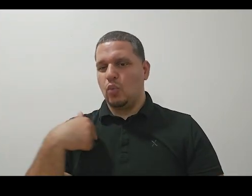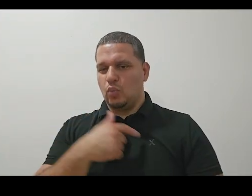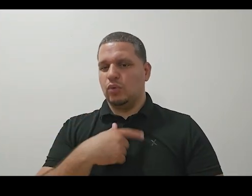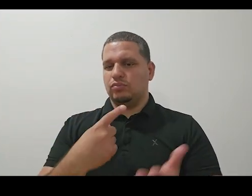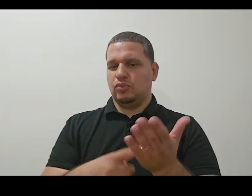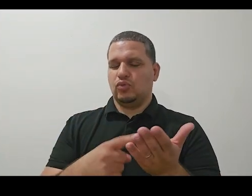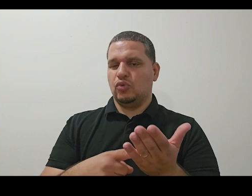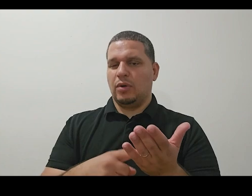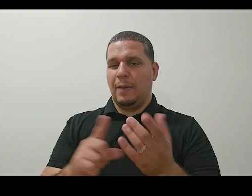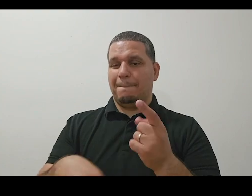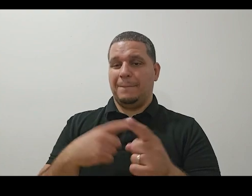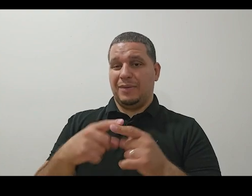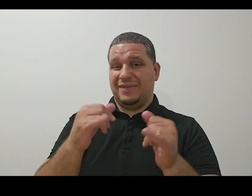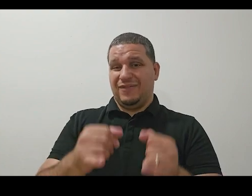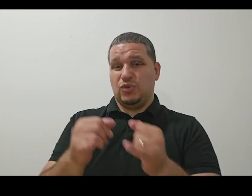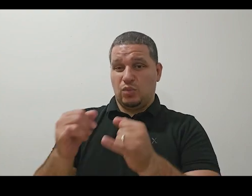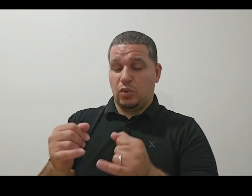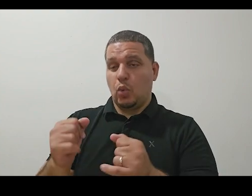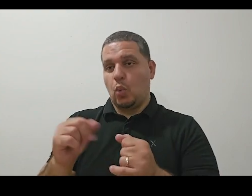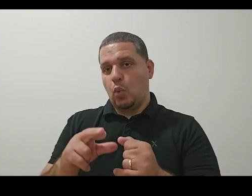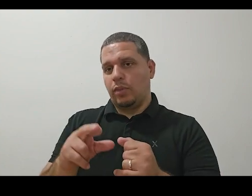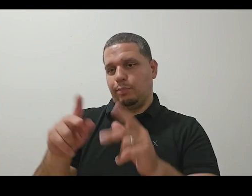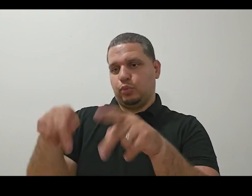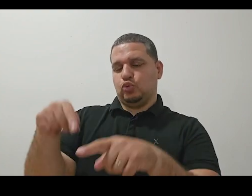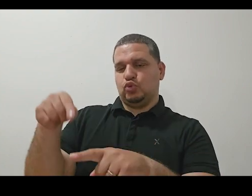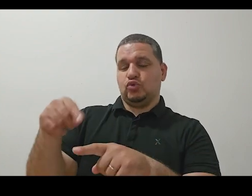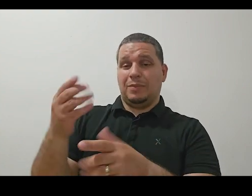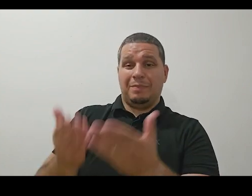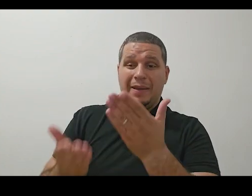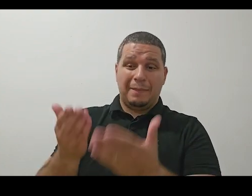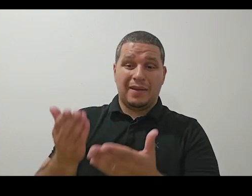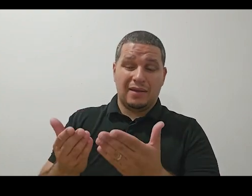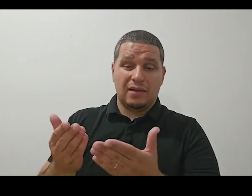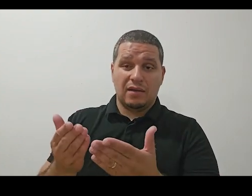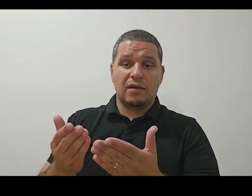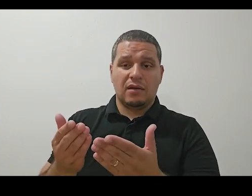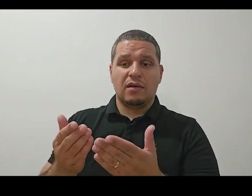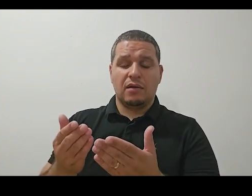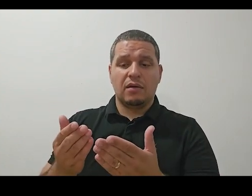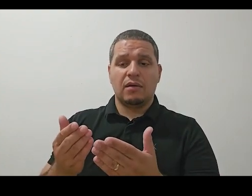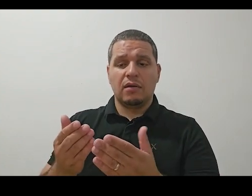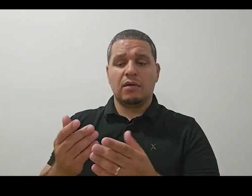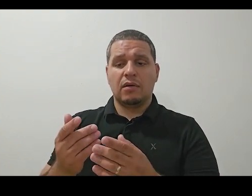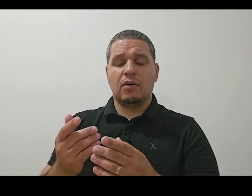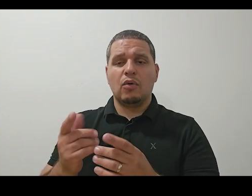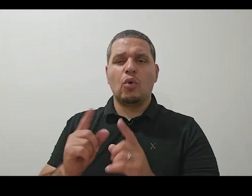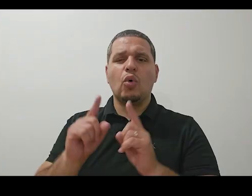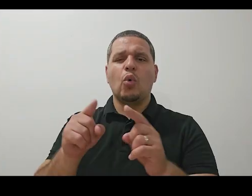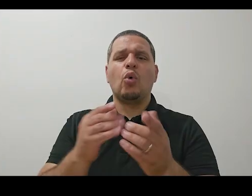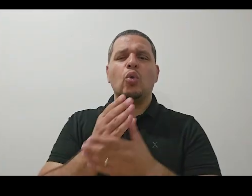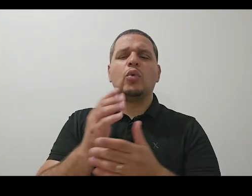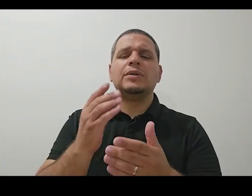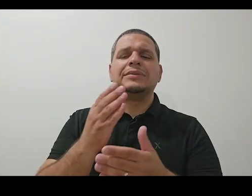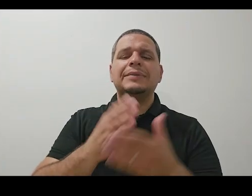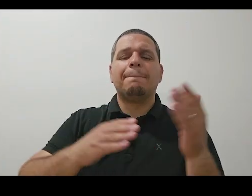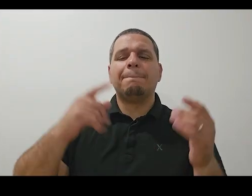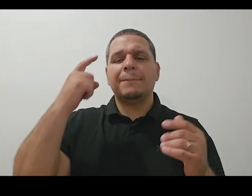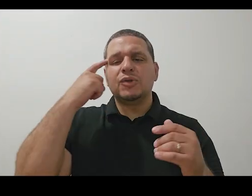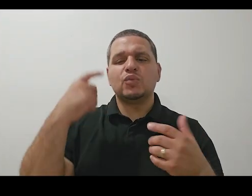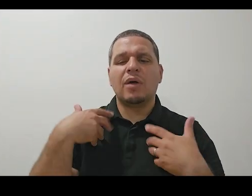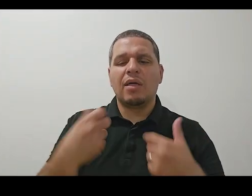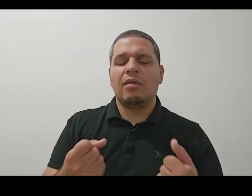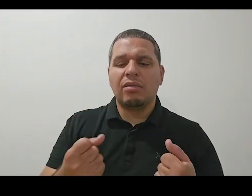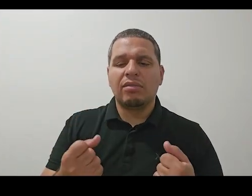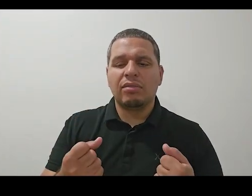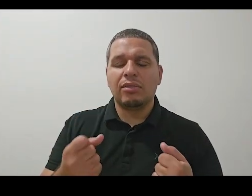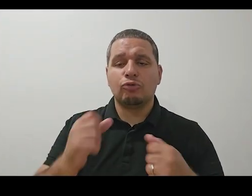we've been speaking quite a bit about the individual or individuals that may be going through some sort of